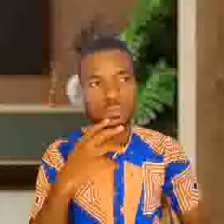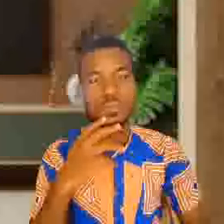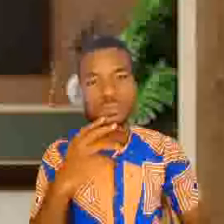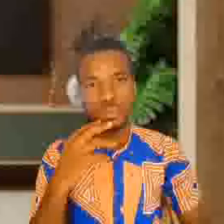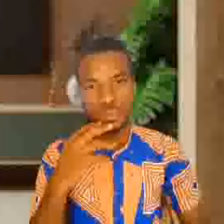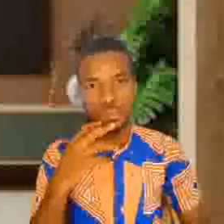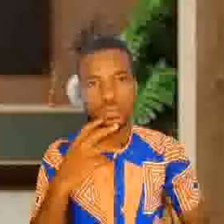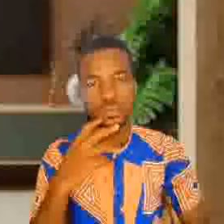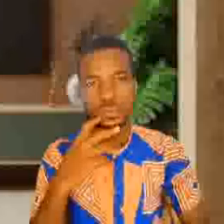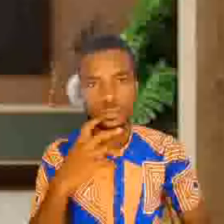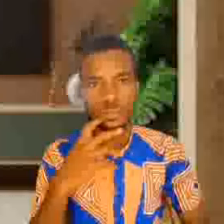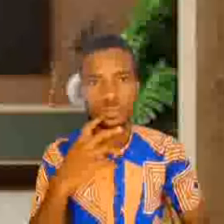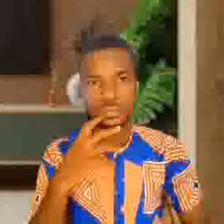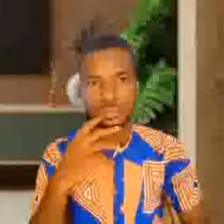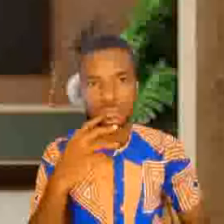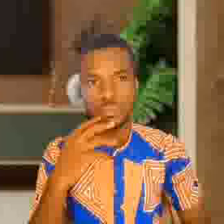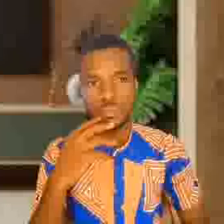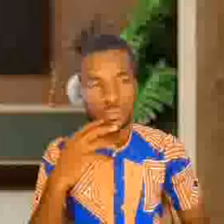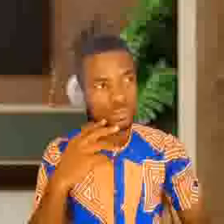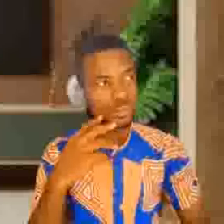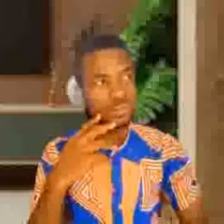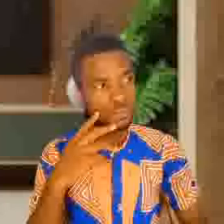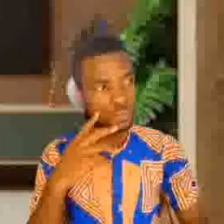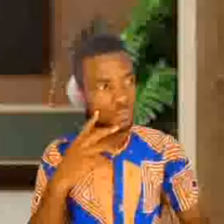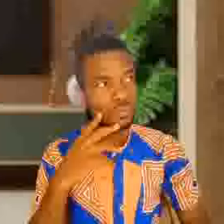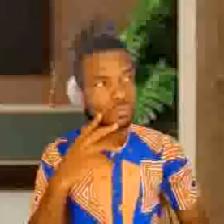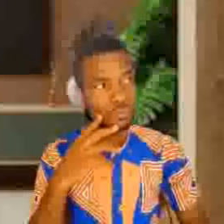So I repented. Are you there? And came back.